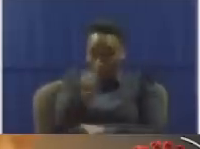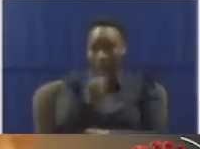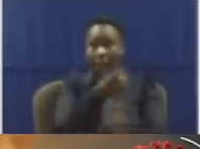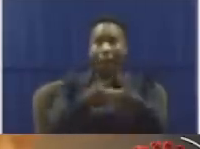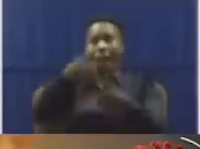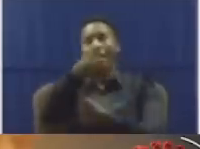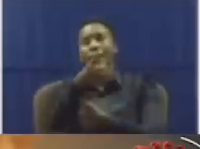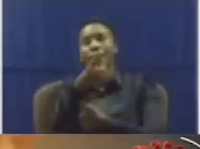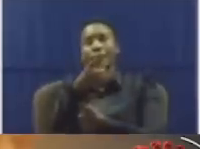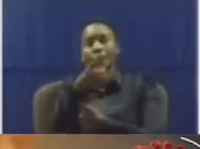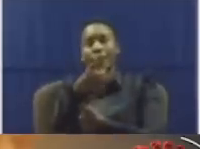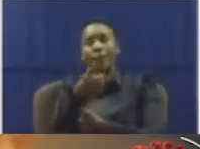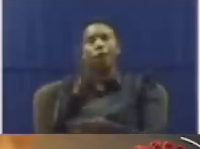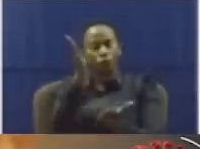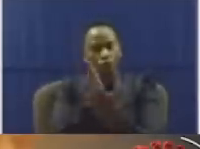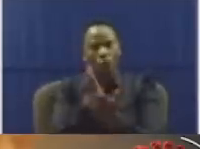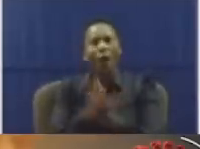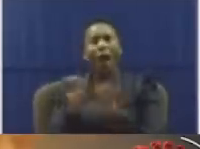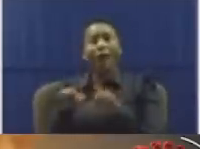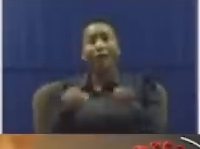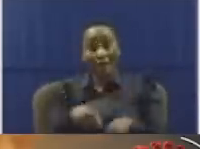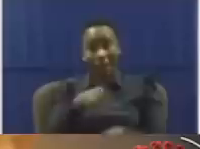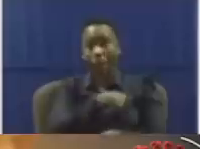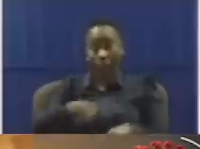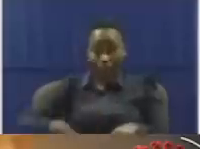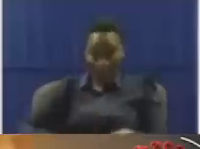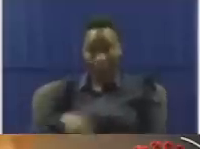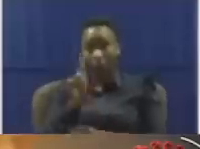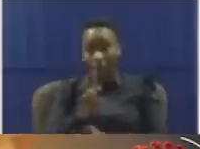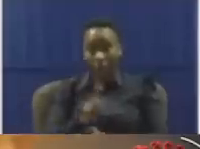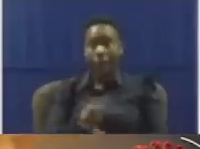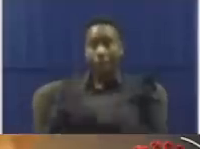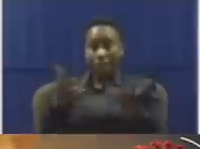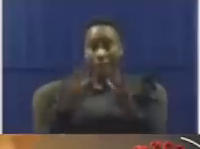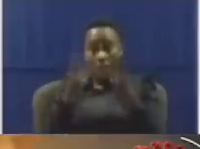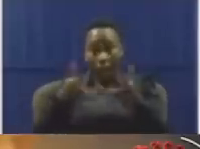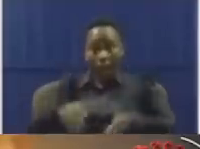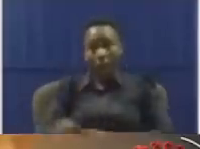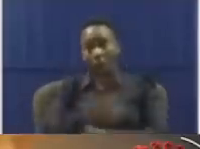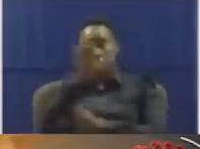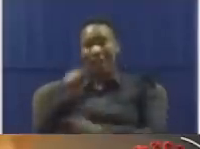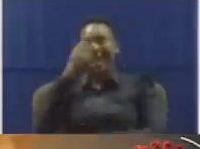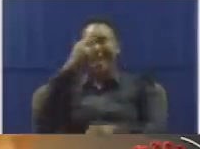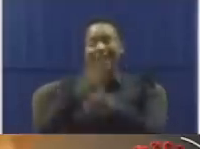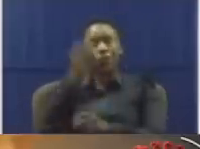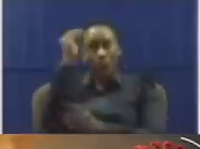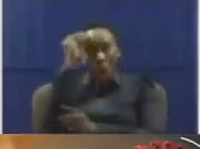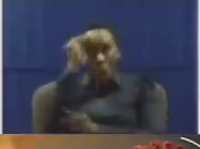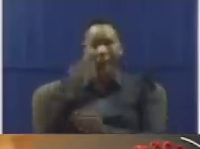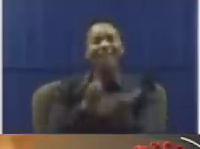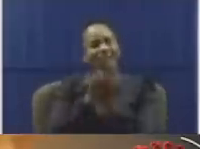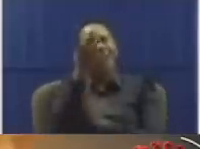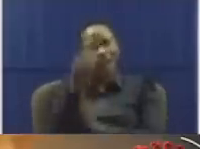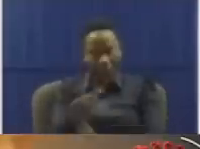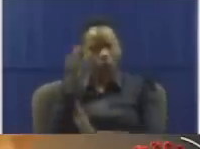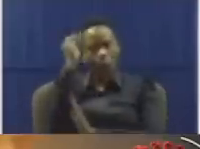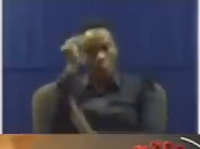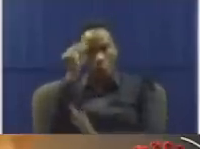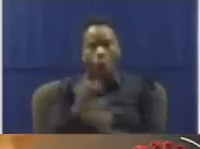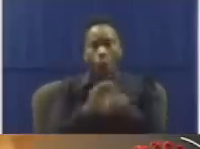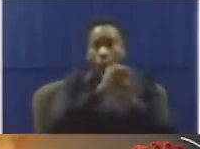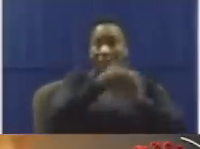I'm sure you'll agree with Mr. President that the people of South Africa need to know, and they have a right to know, whether the VIP protection unit is